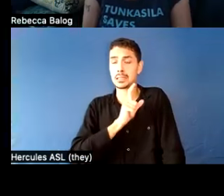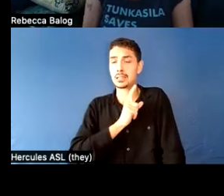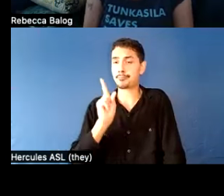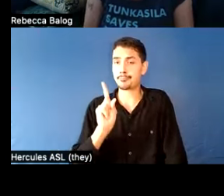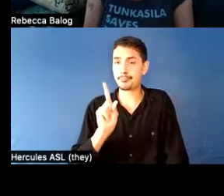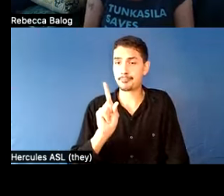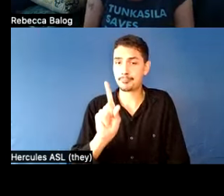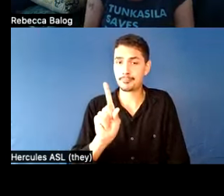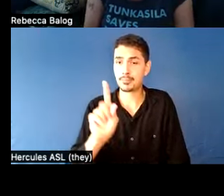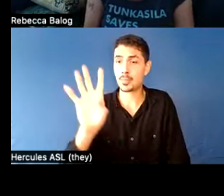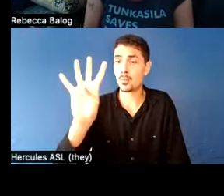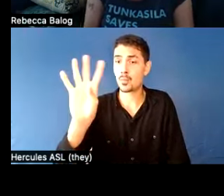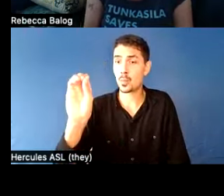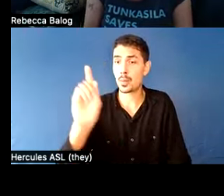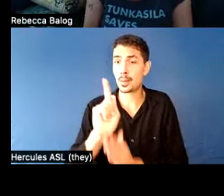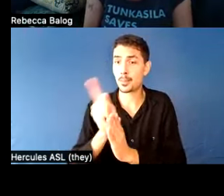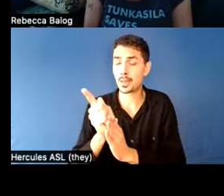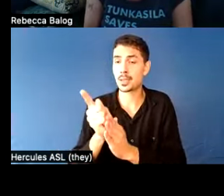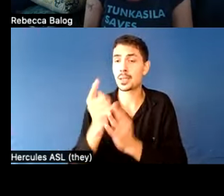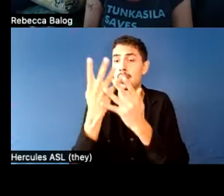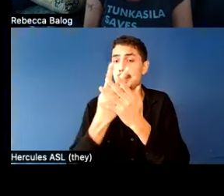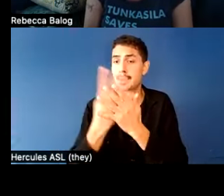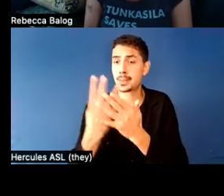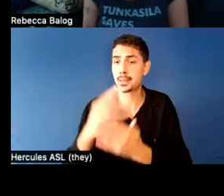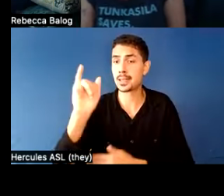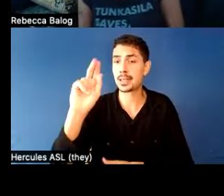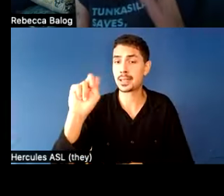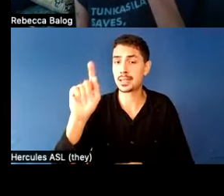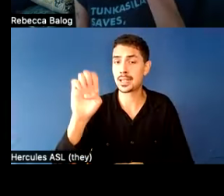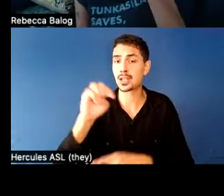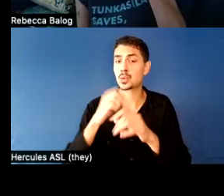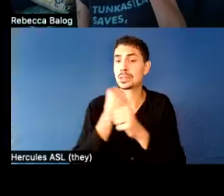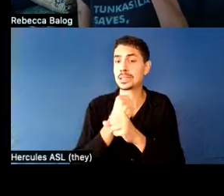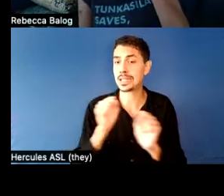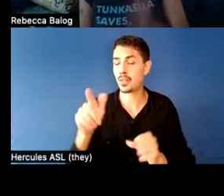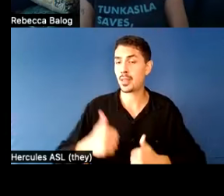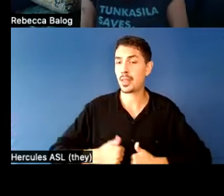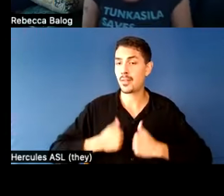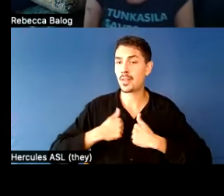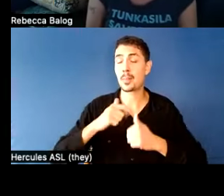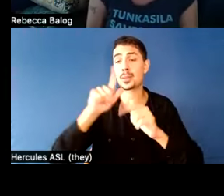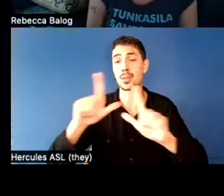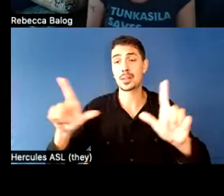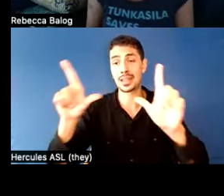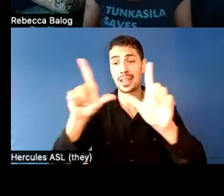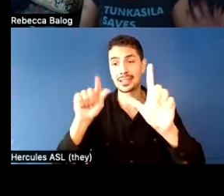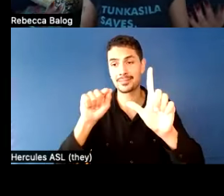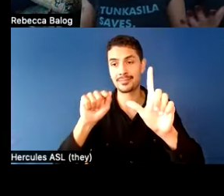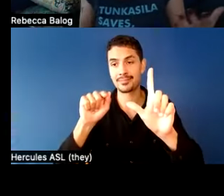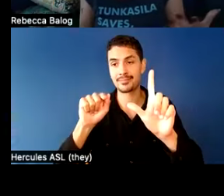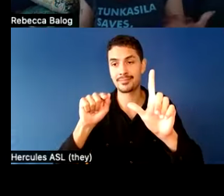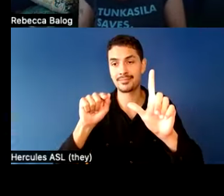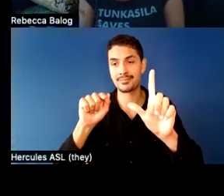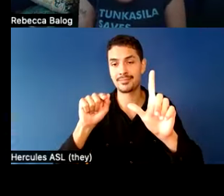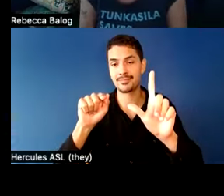through 45 minutes of the intake for a shelter bed to save their life. But their driver's license said, you know, I'm going to lie